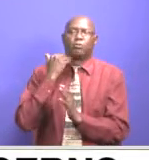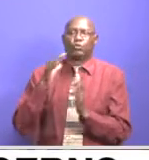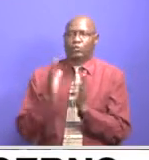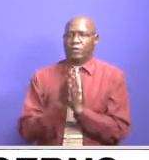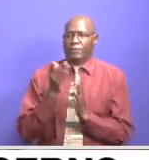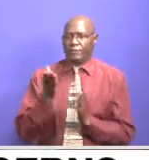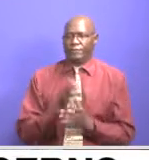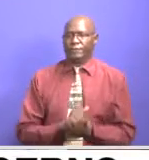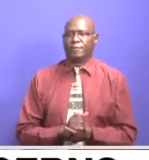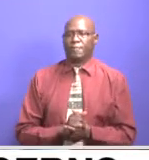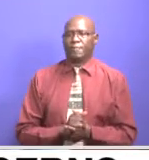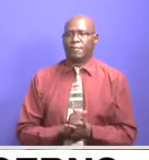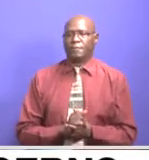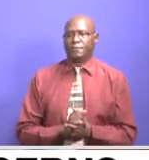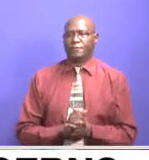The police